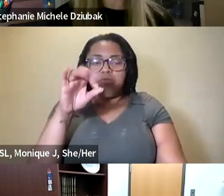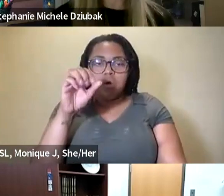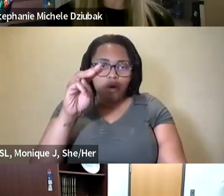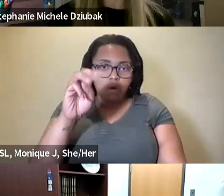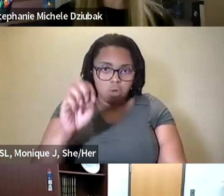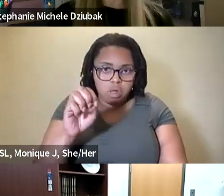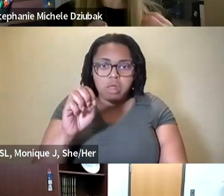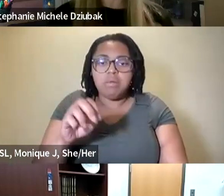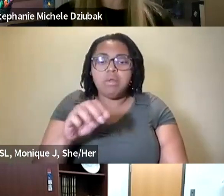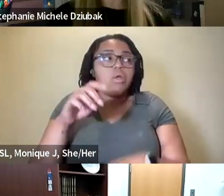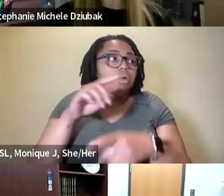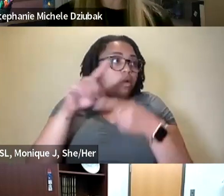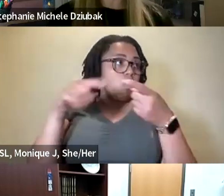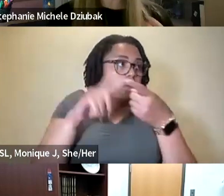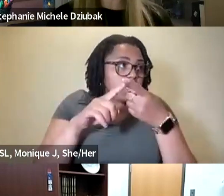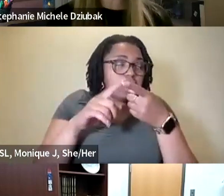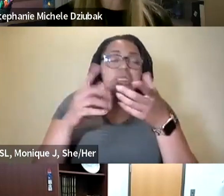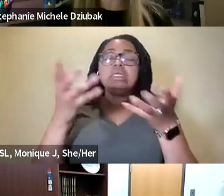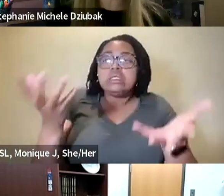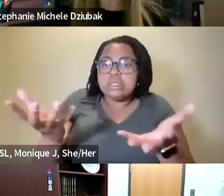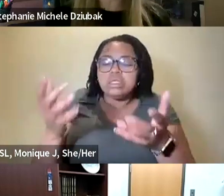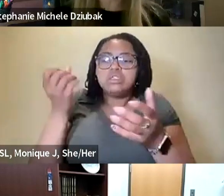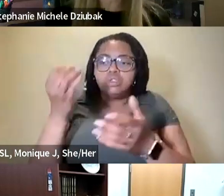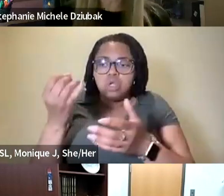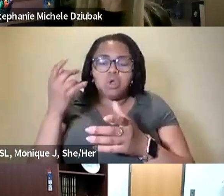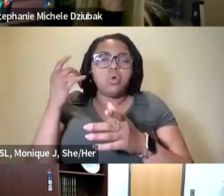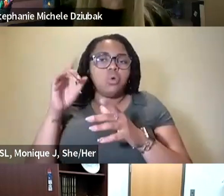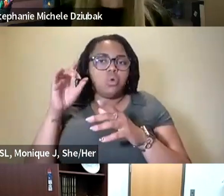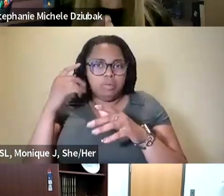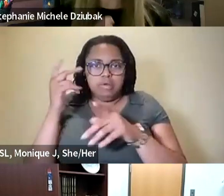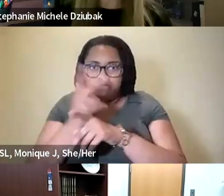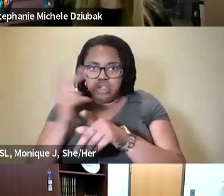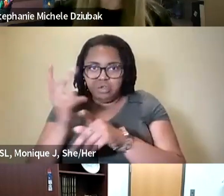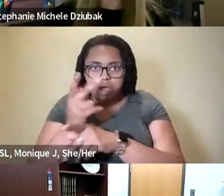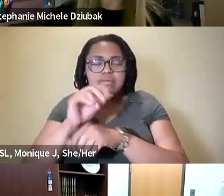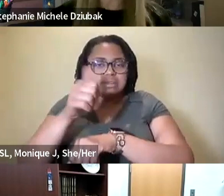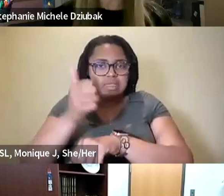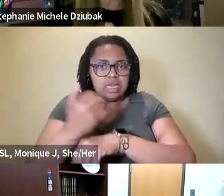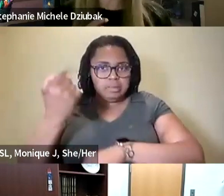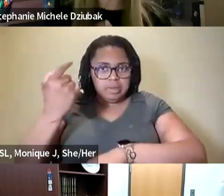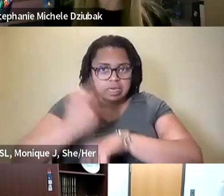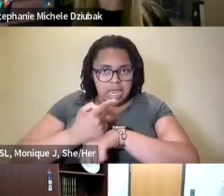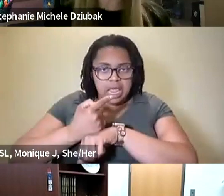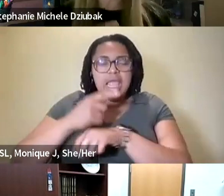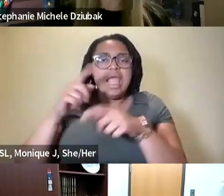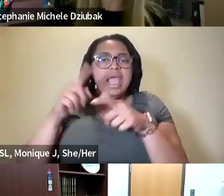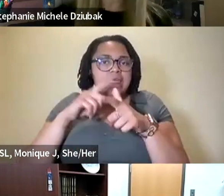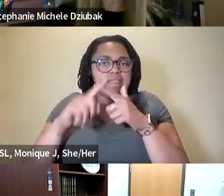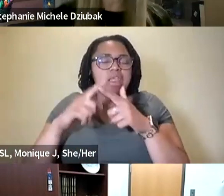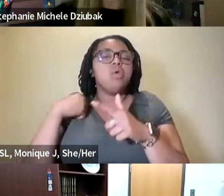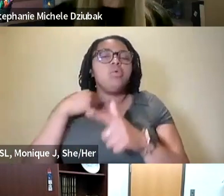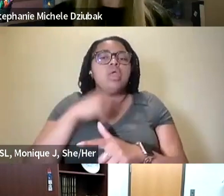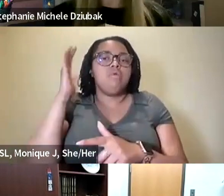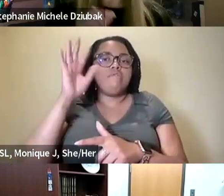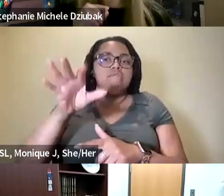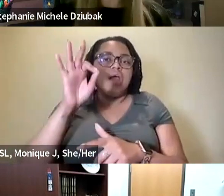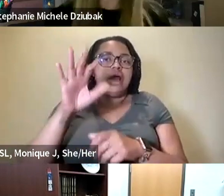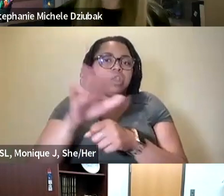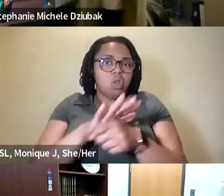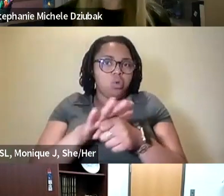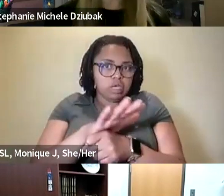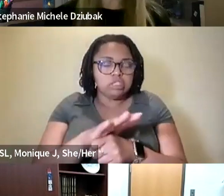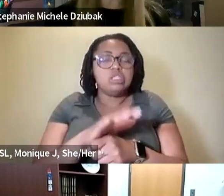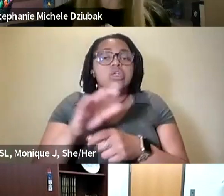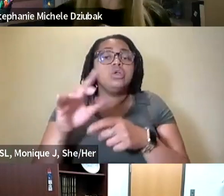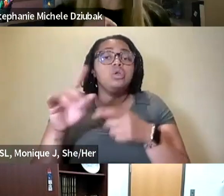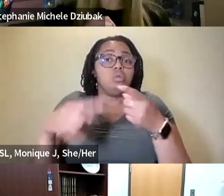start reaching out. We will secure a date that we can do this. And then at that point, we will secure the location. Once